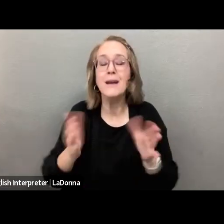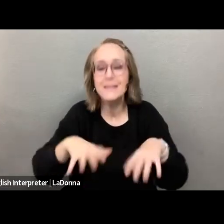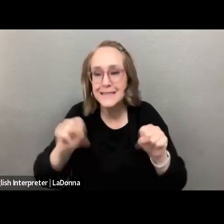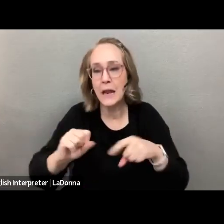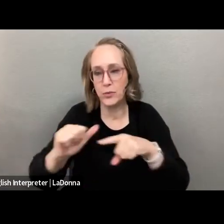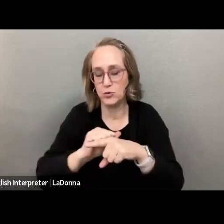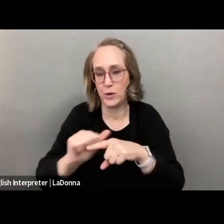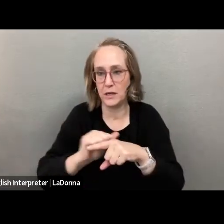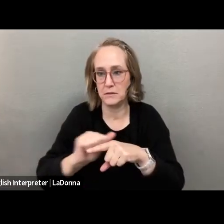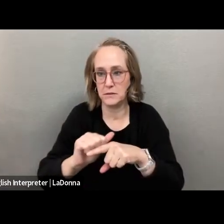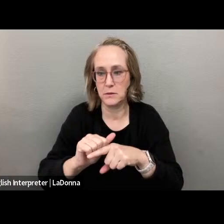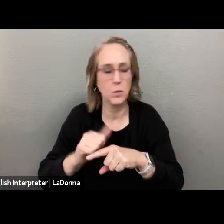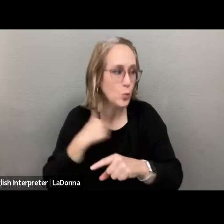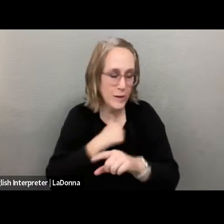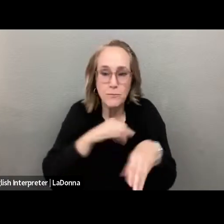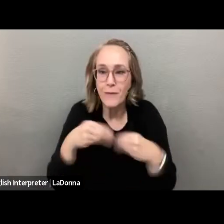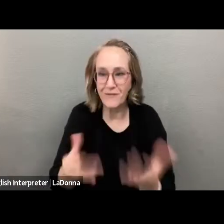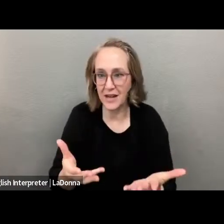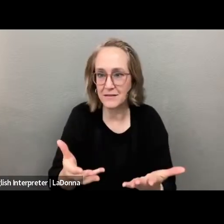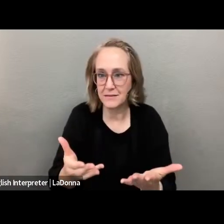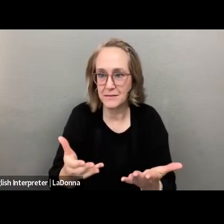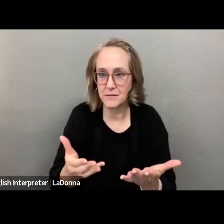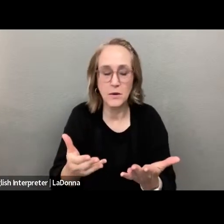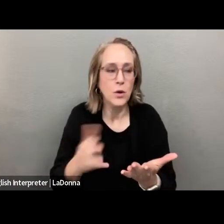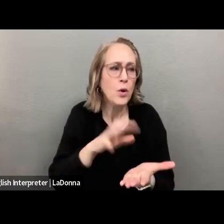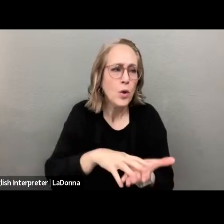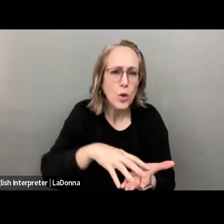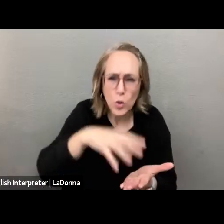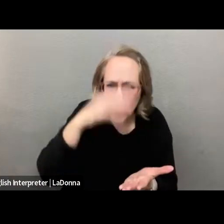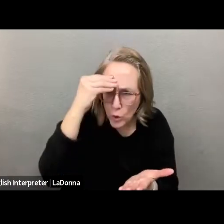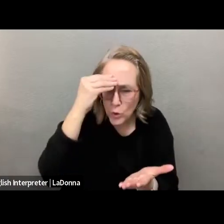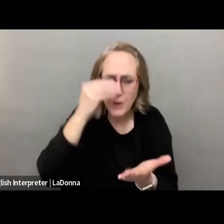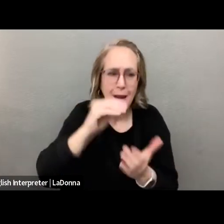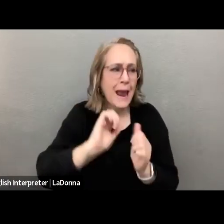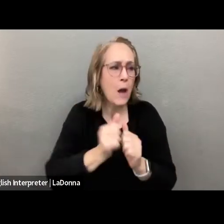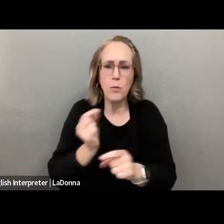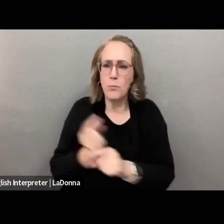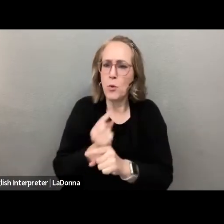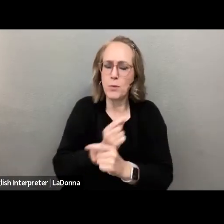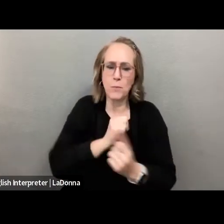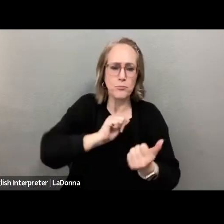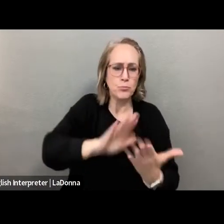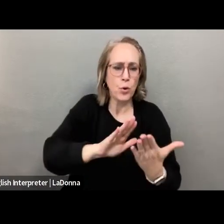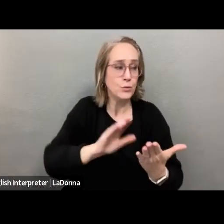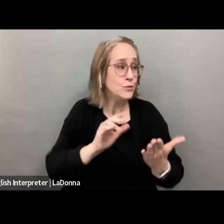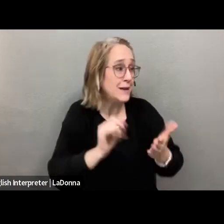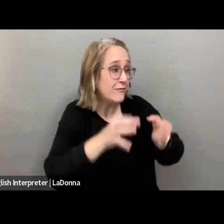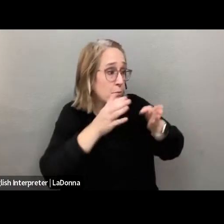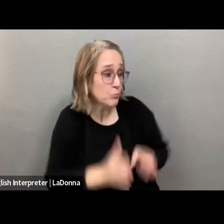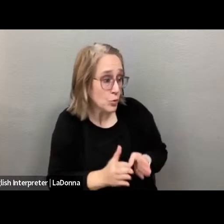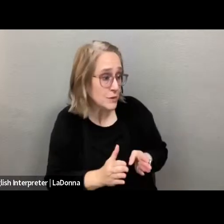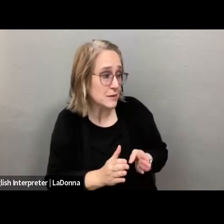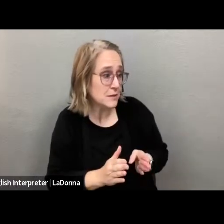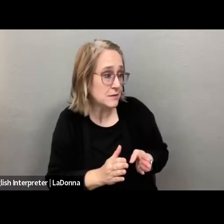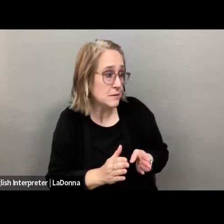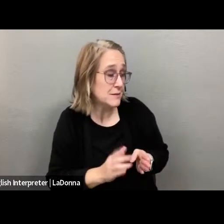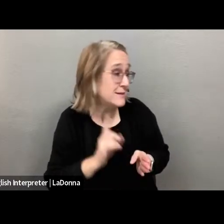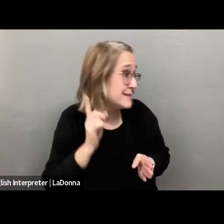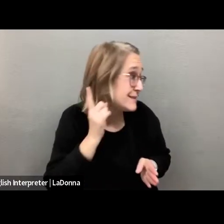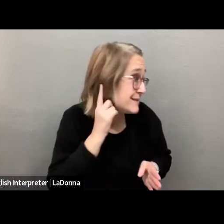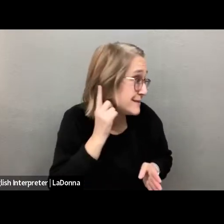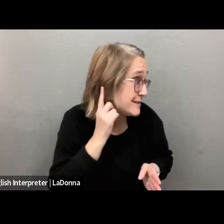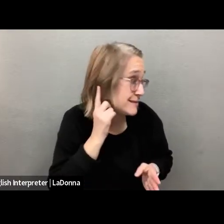to learn how to engage and approach a person who does not